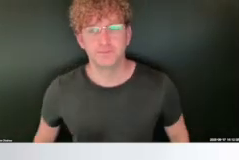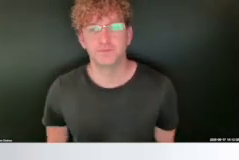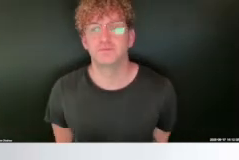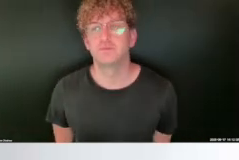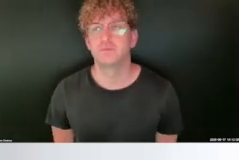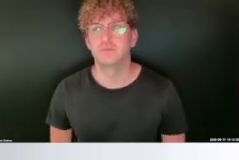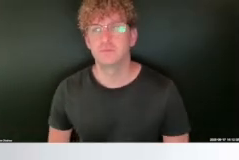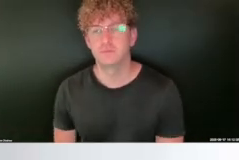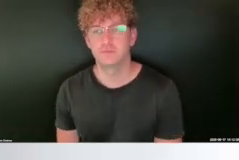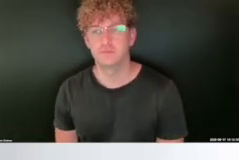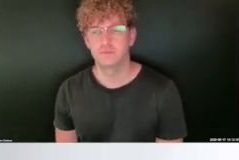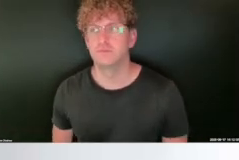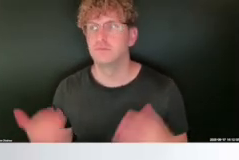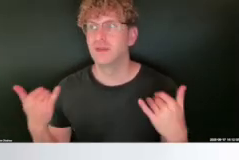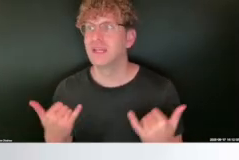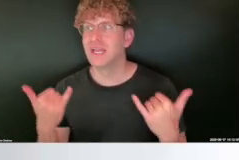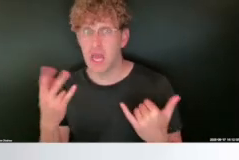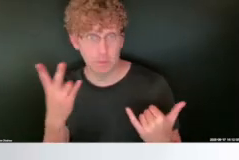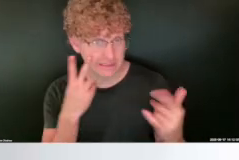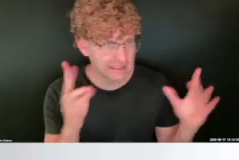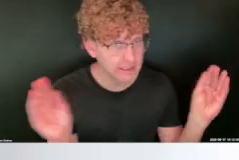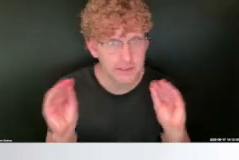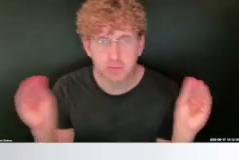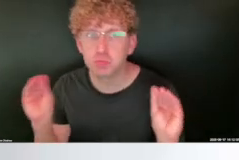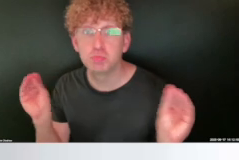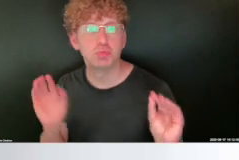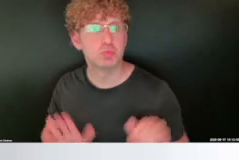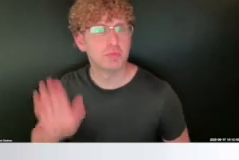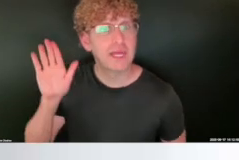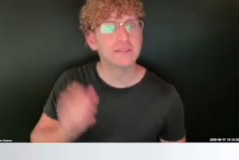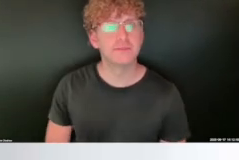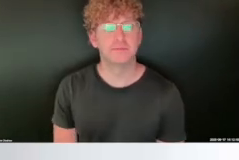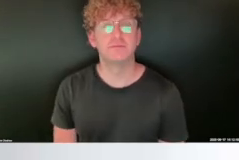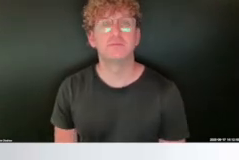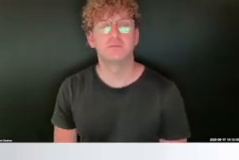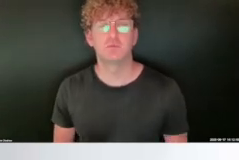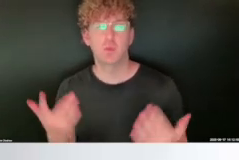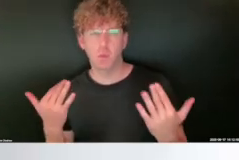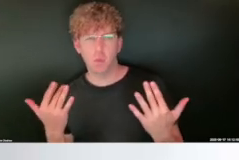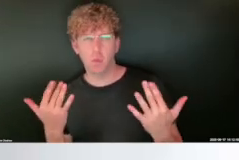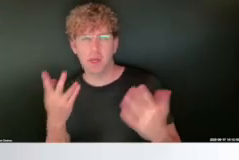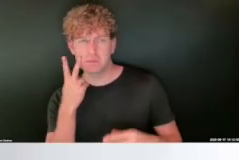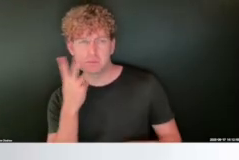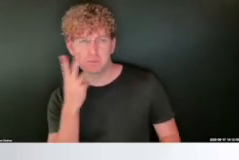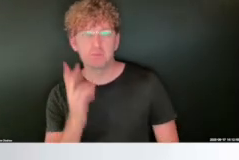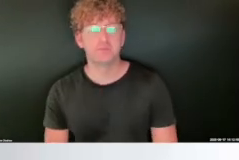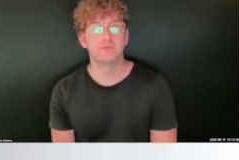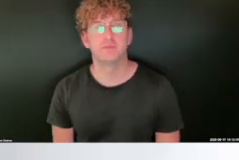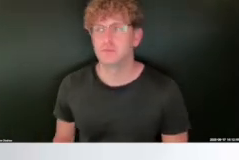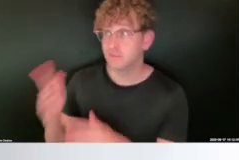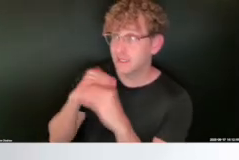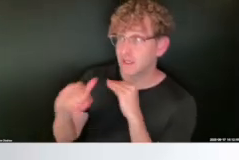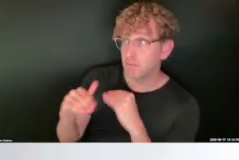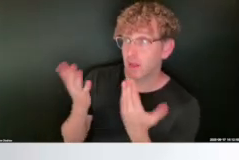I'm not currently seeing any hands up. We'll give it a second. Any questions in the email?